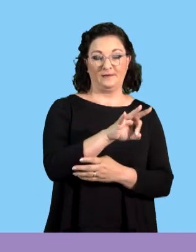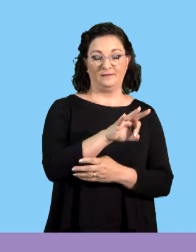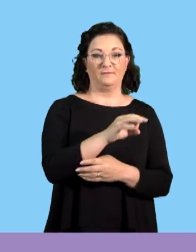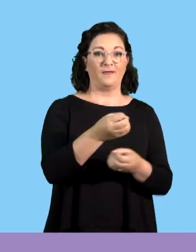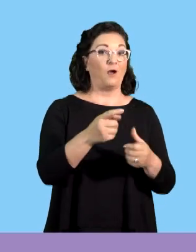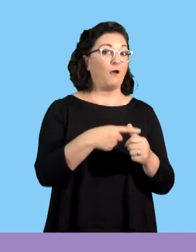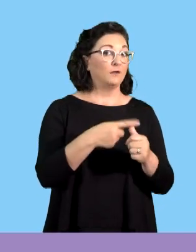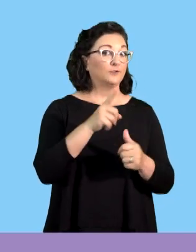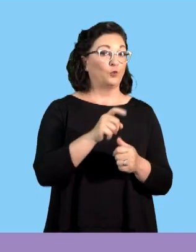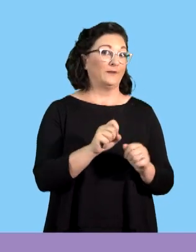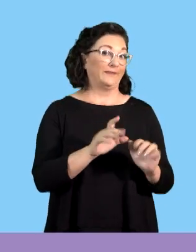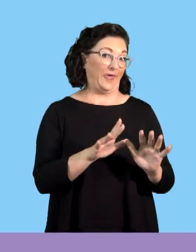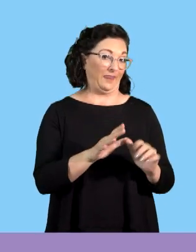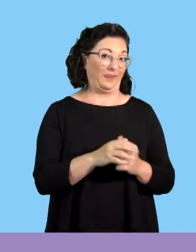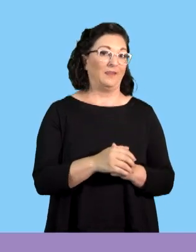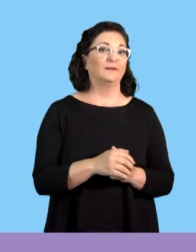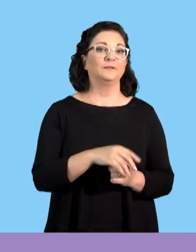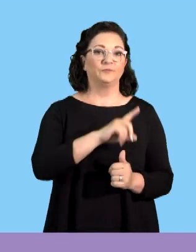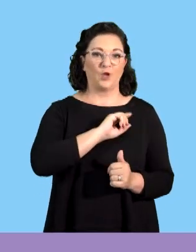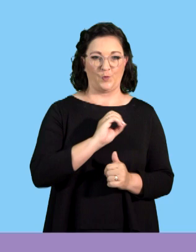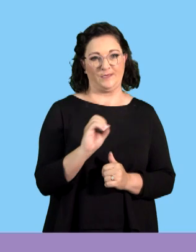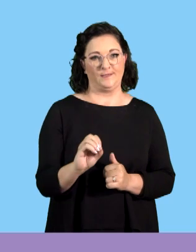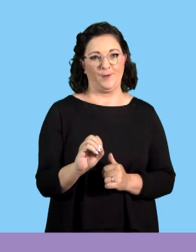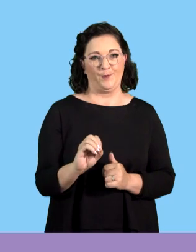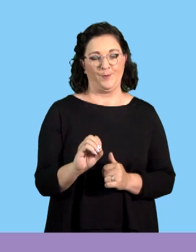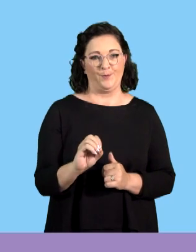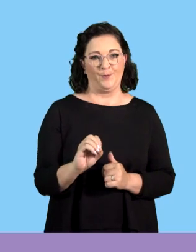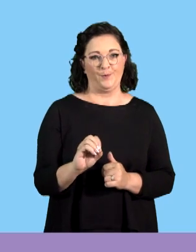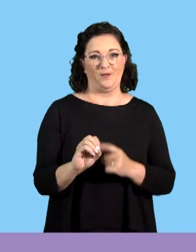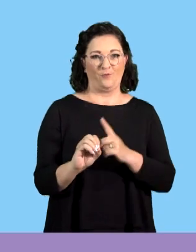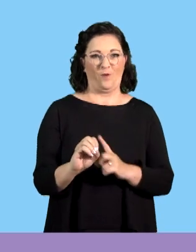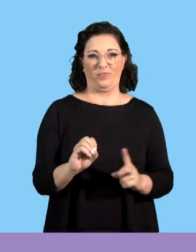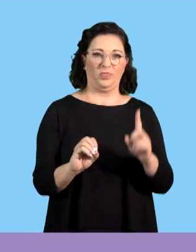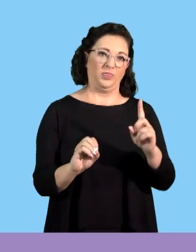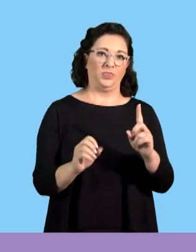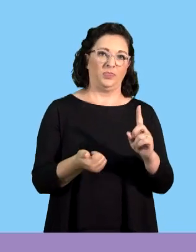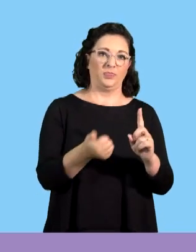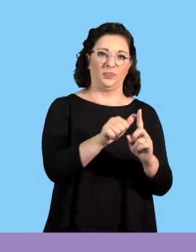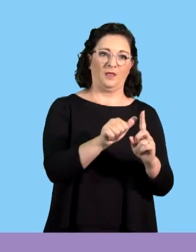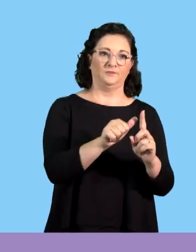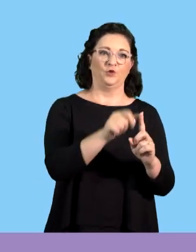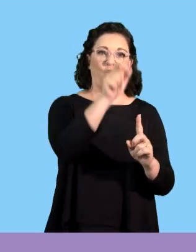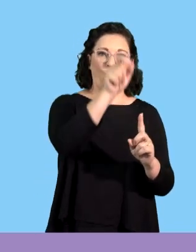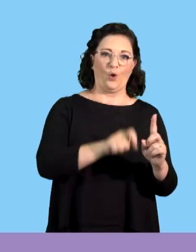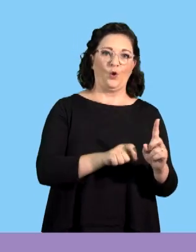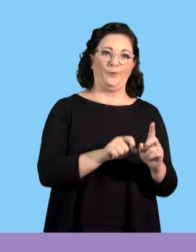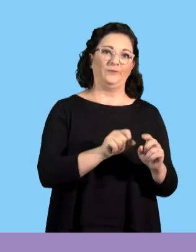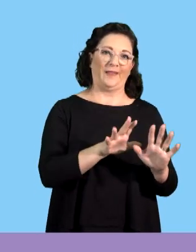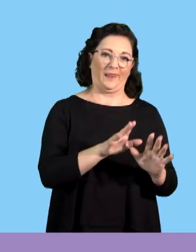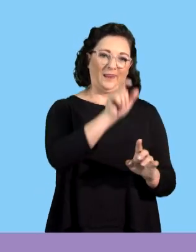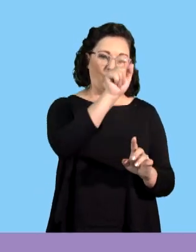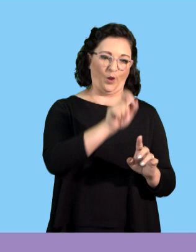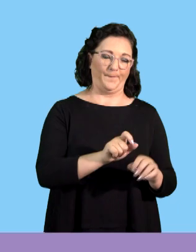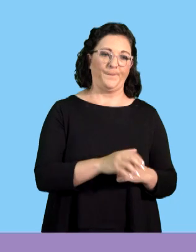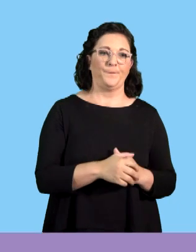you a 10 hundredths, which now we write only 0 because the 1 goes to the tenths column. So